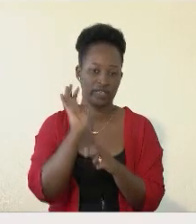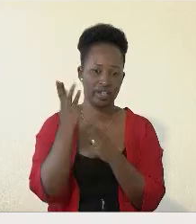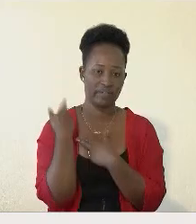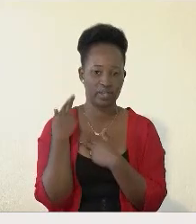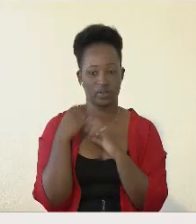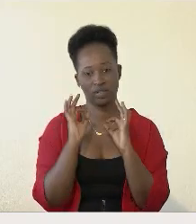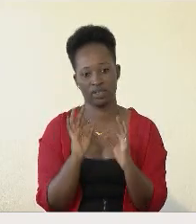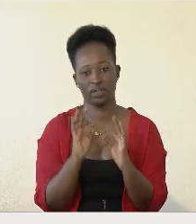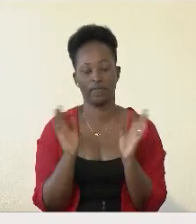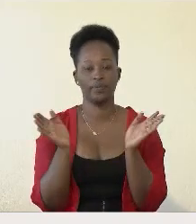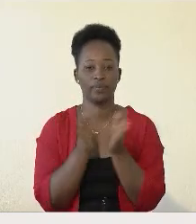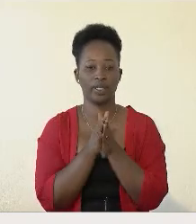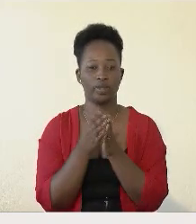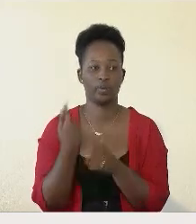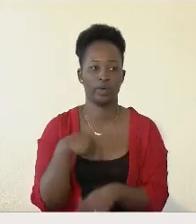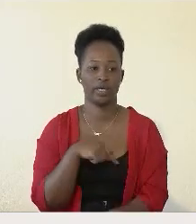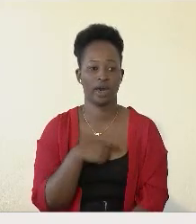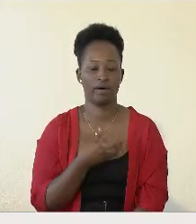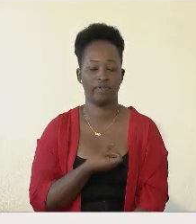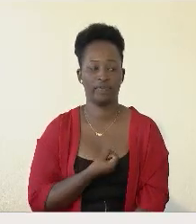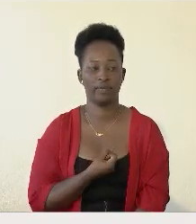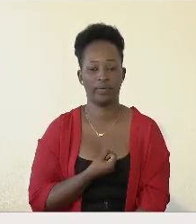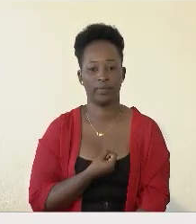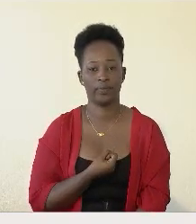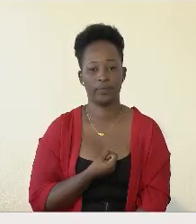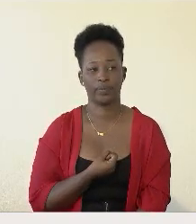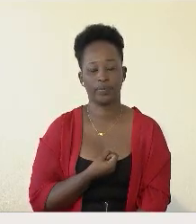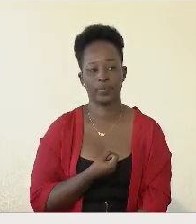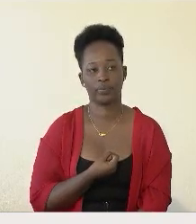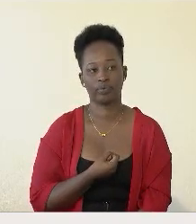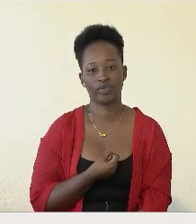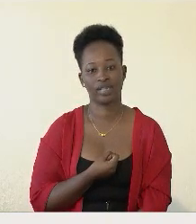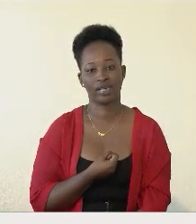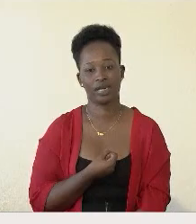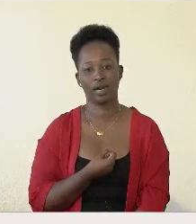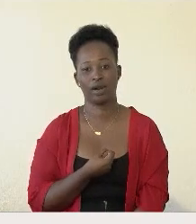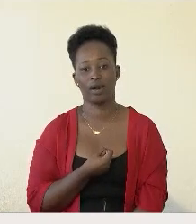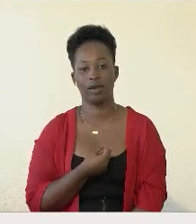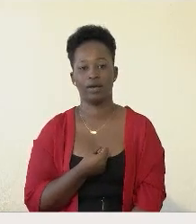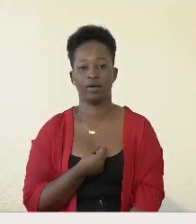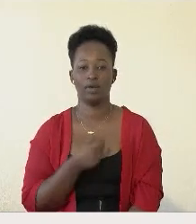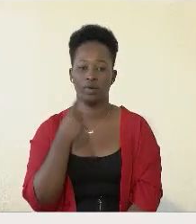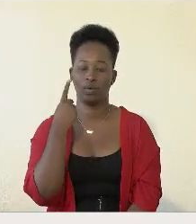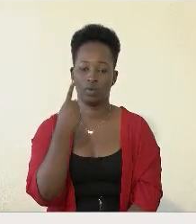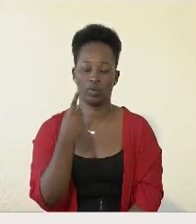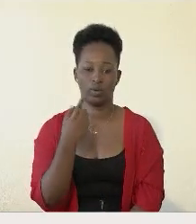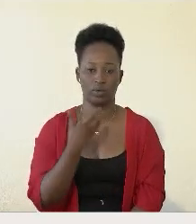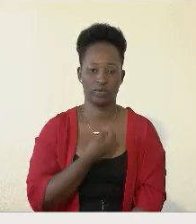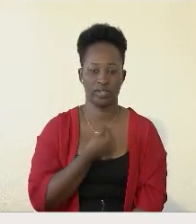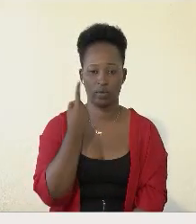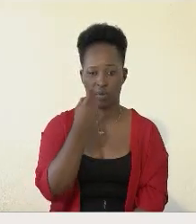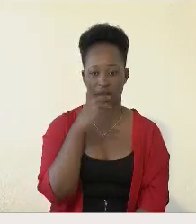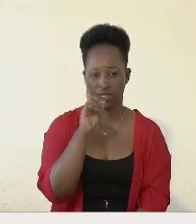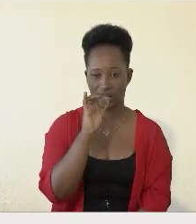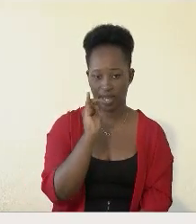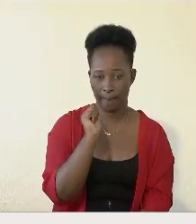efficiently. And we have, in this case, it is referred to as type 1 diabetes. We have type 1 diabetes and